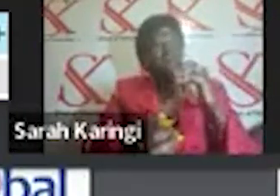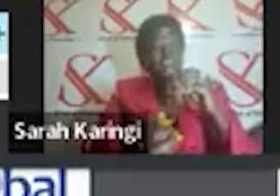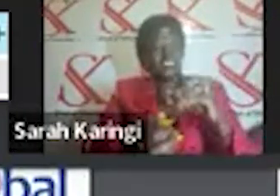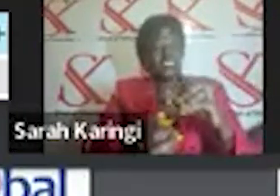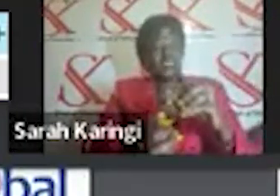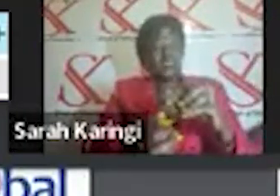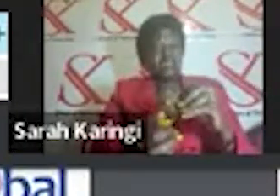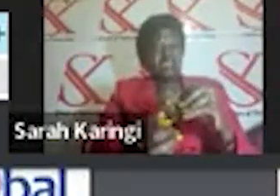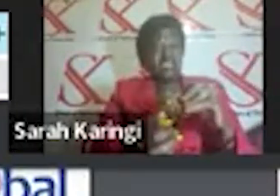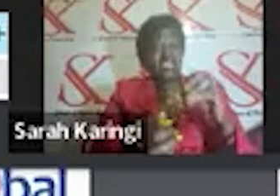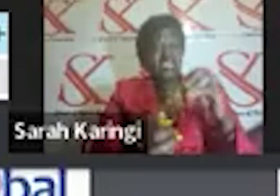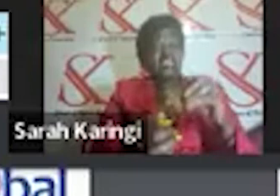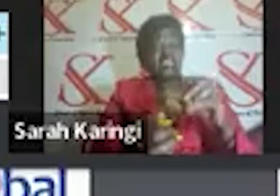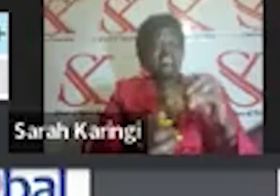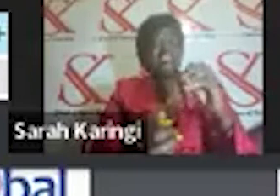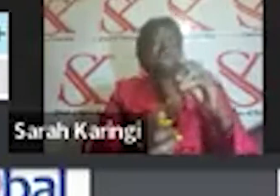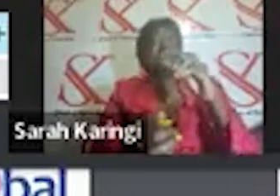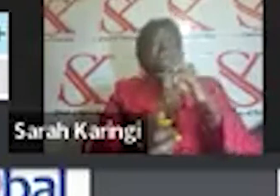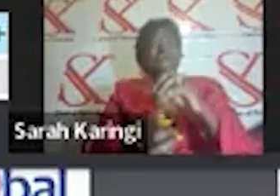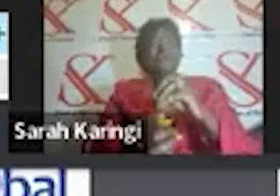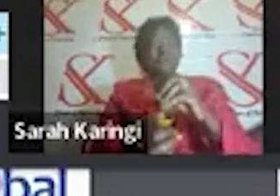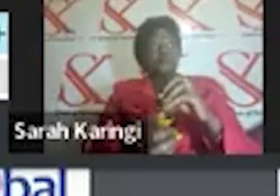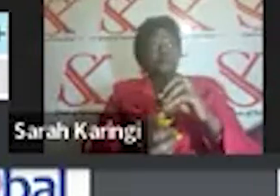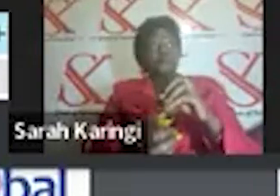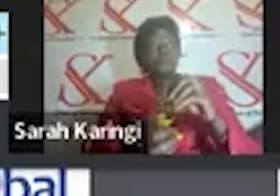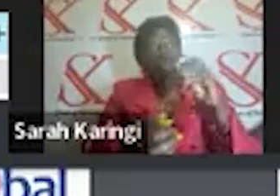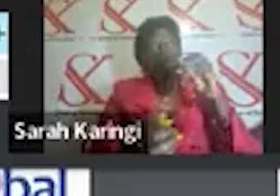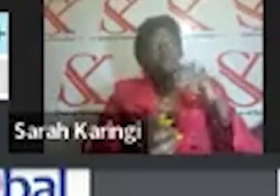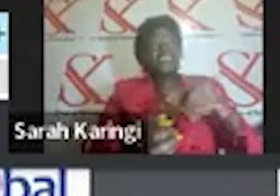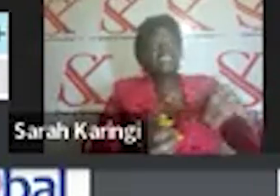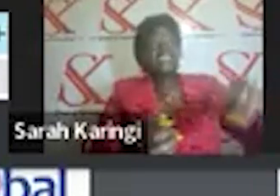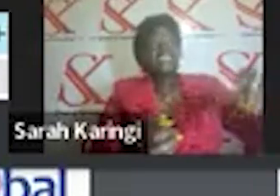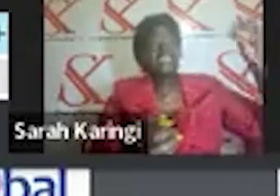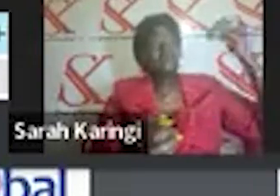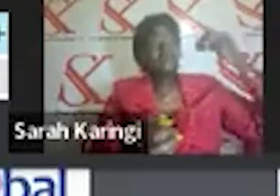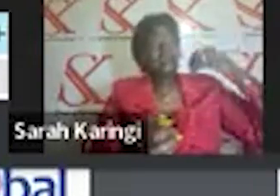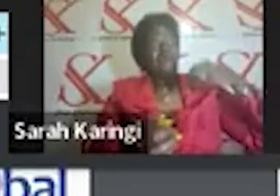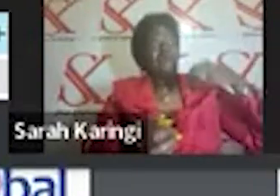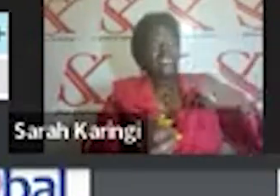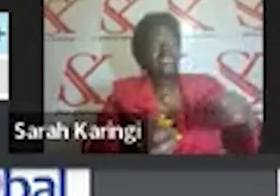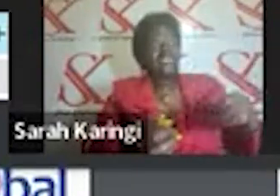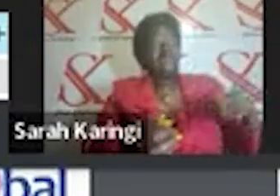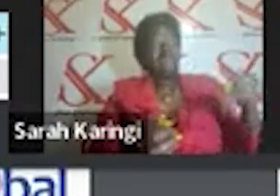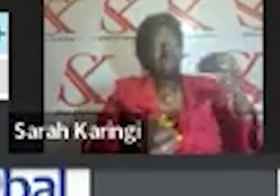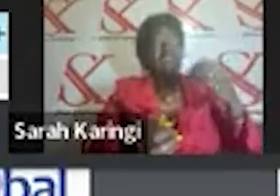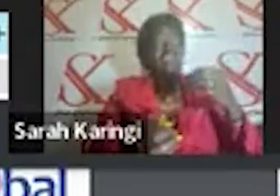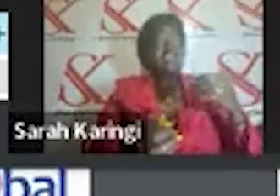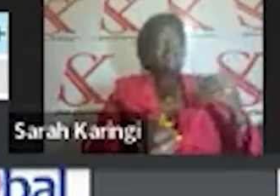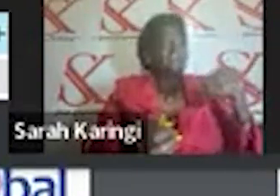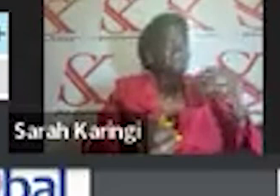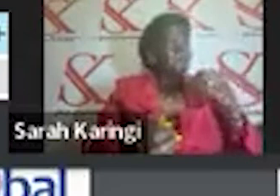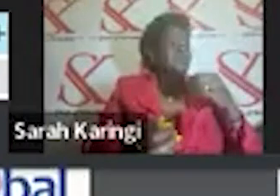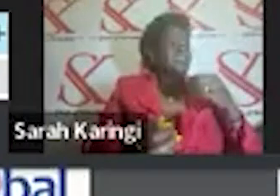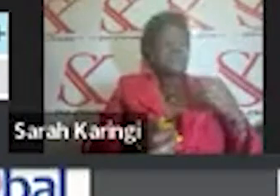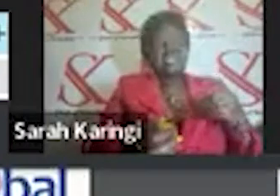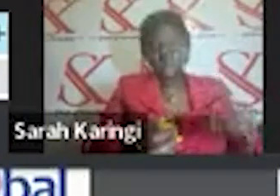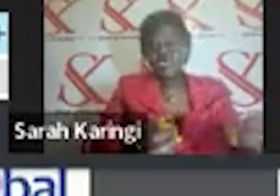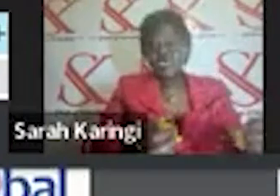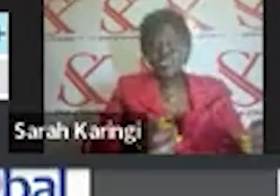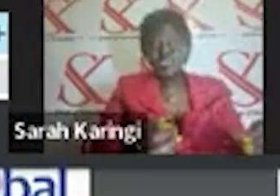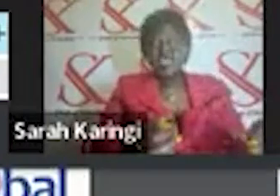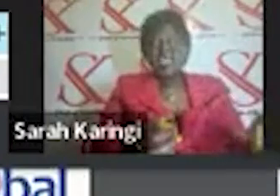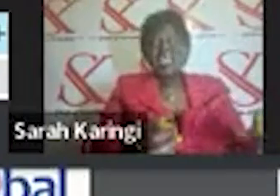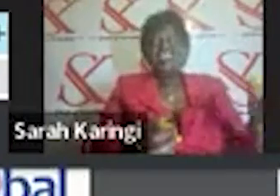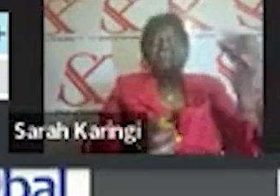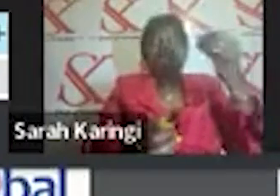our proficiencies, and the things we can do. What is that skill you have learned? Like for me, I have learned a lot about